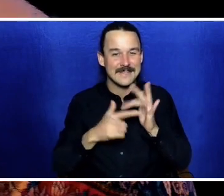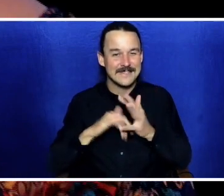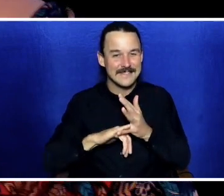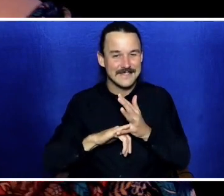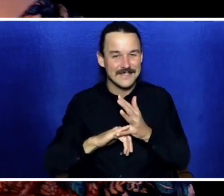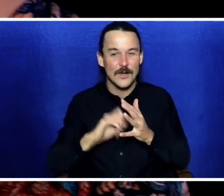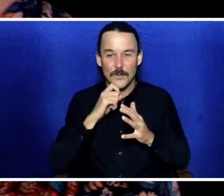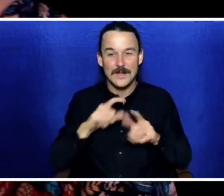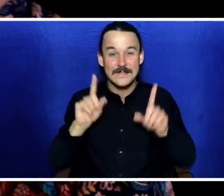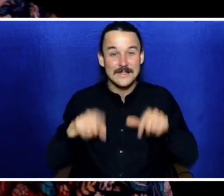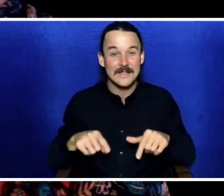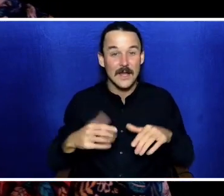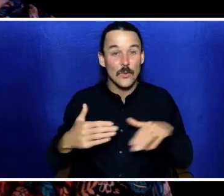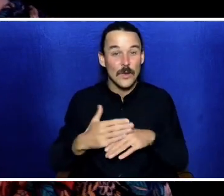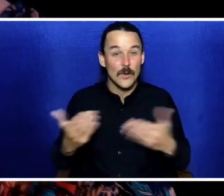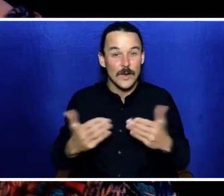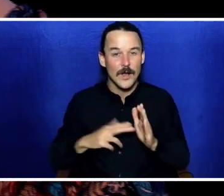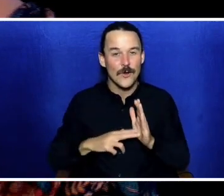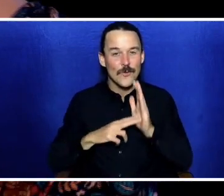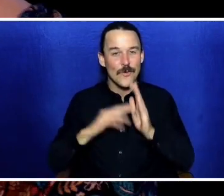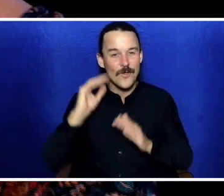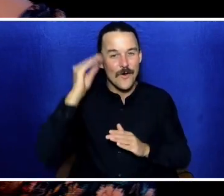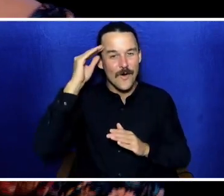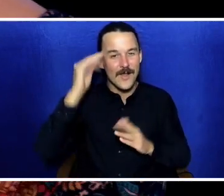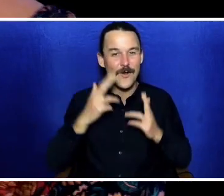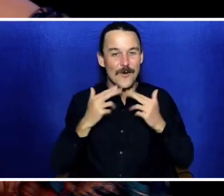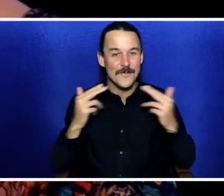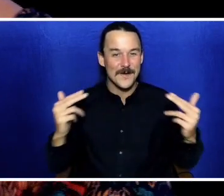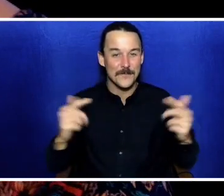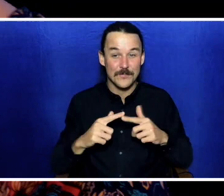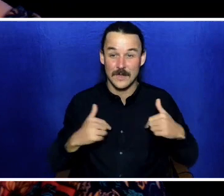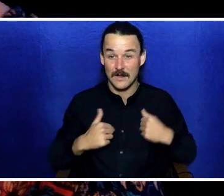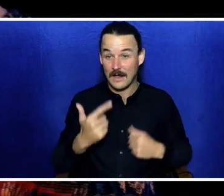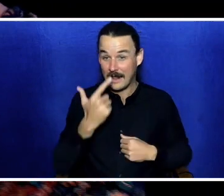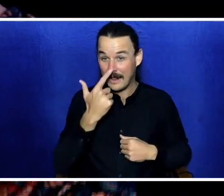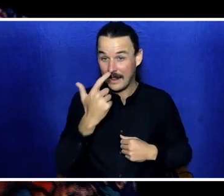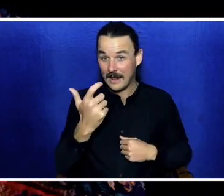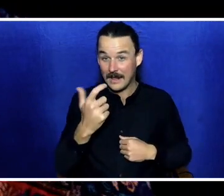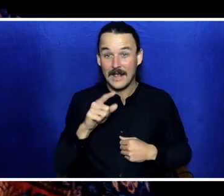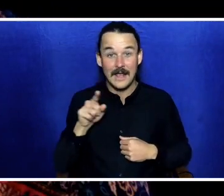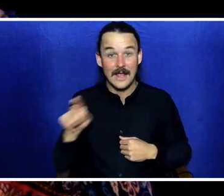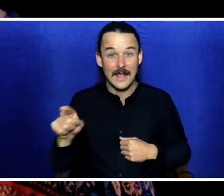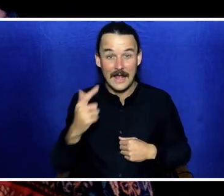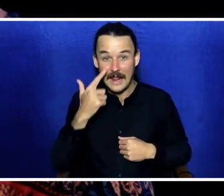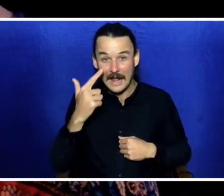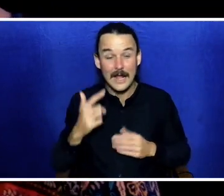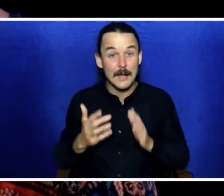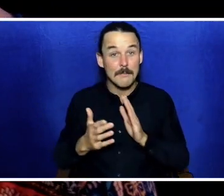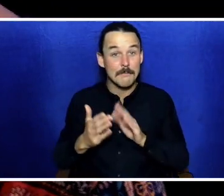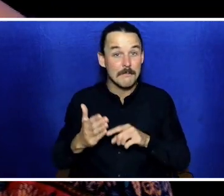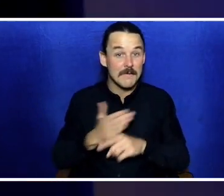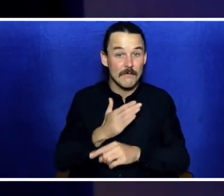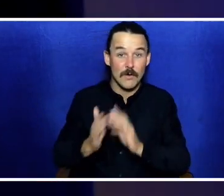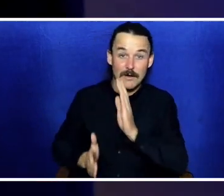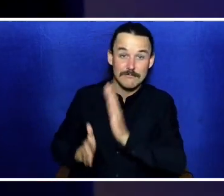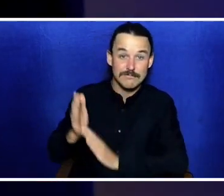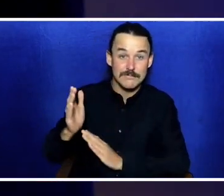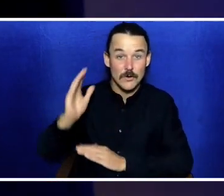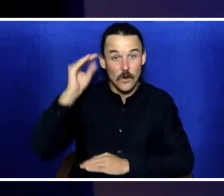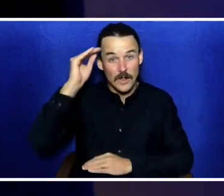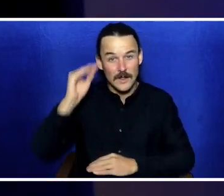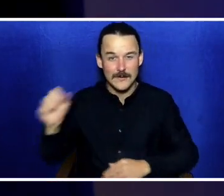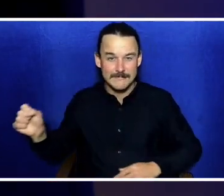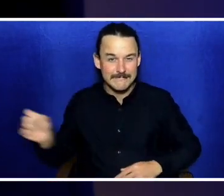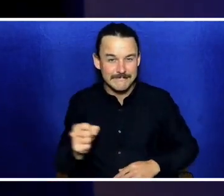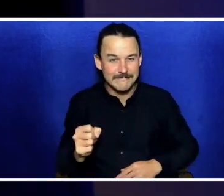Opera. So we're very fortunate that we managed to sneak him into it before he takes full control of the company. Indeed. Now, this